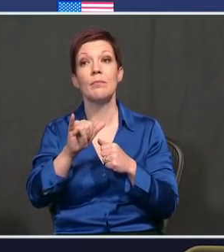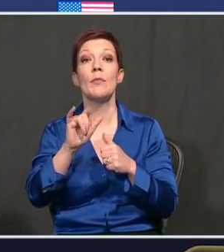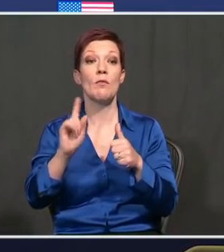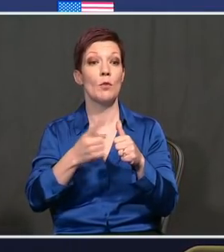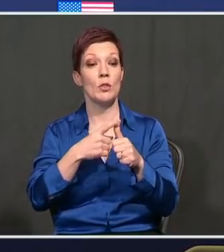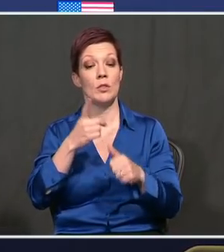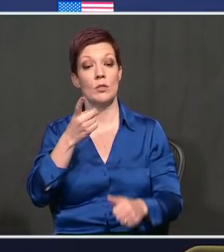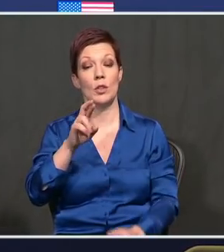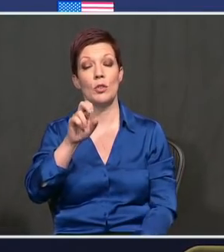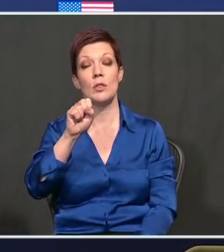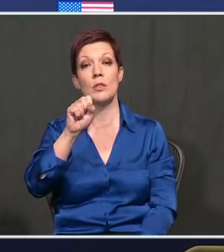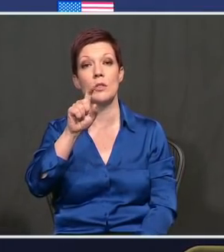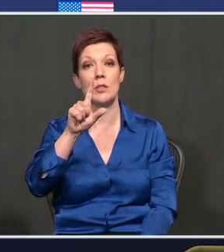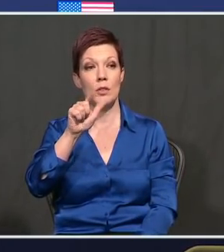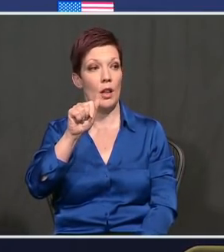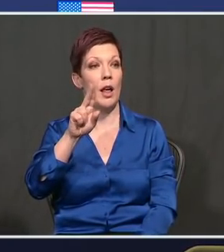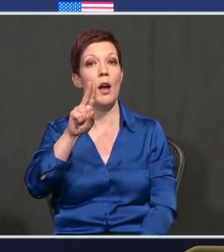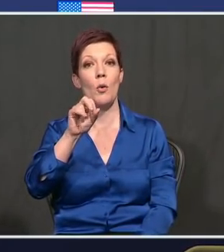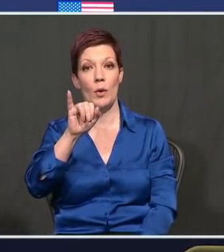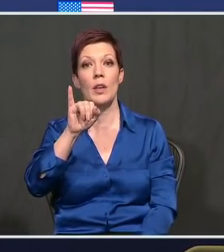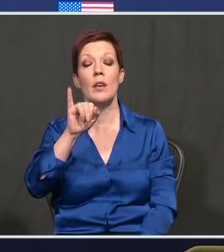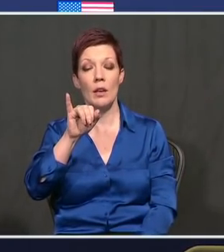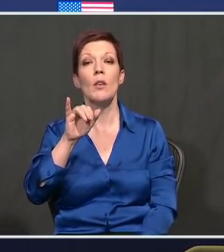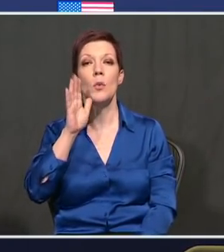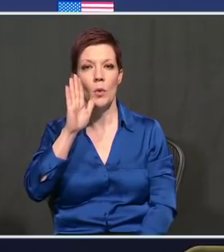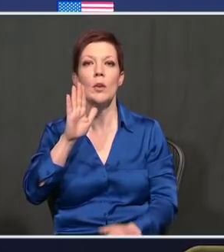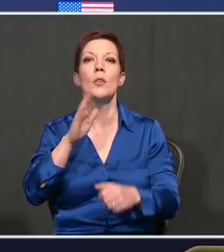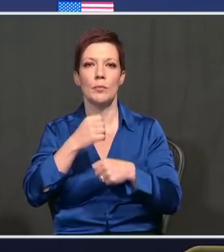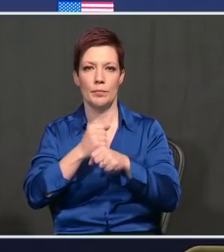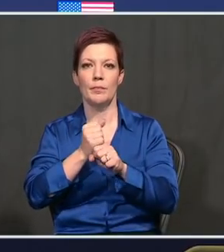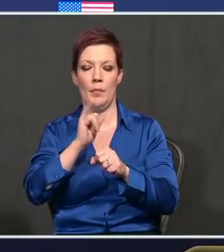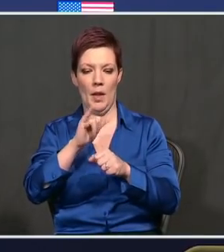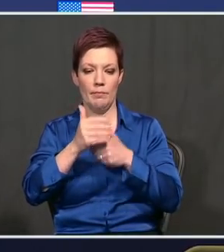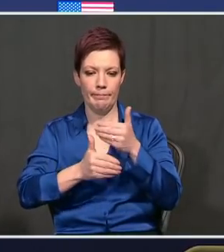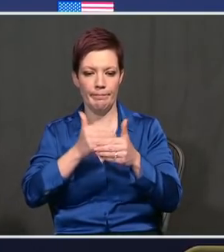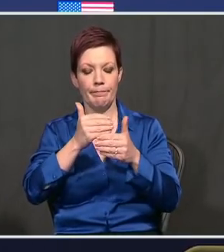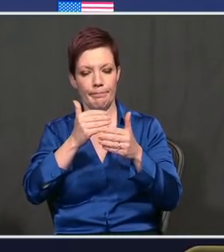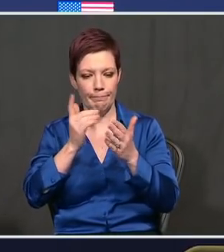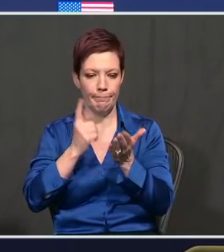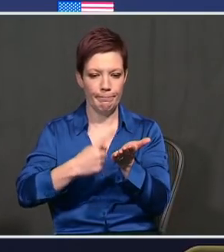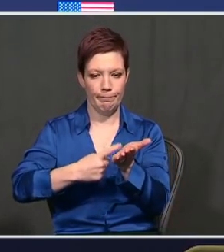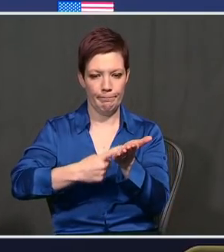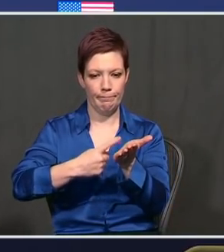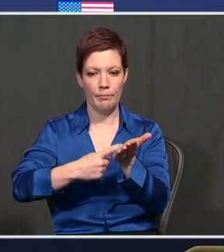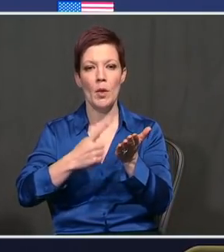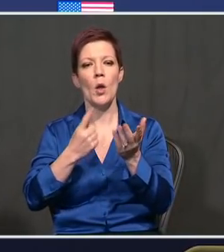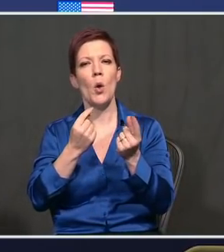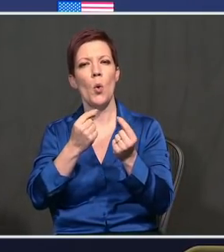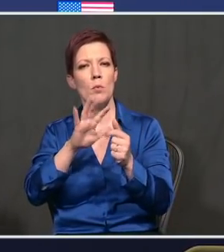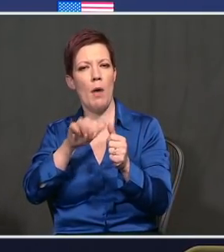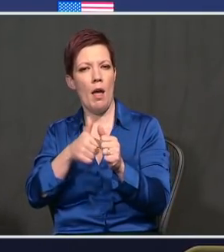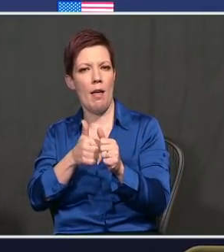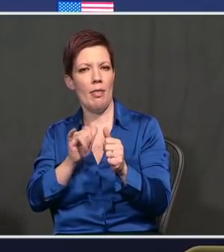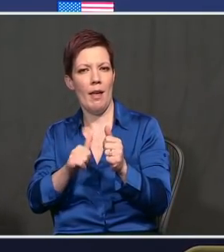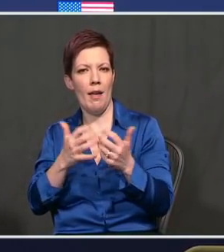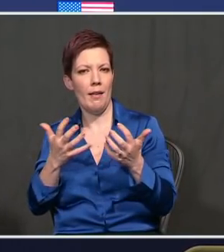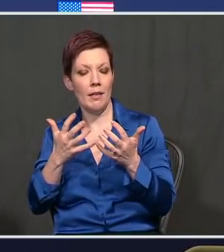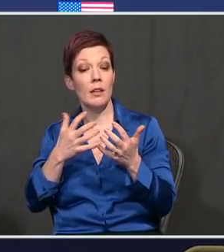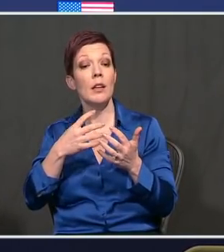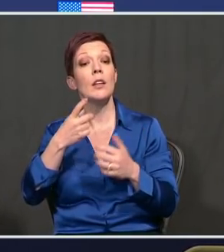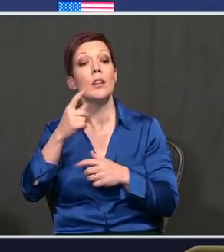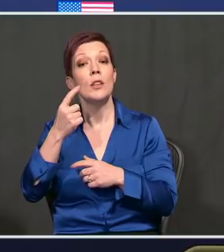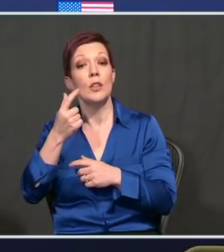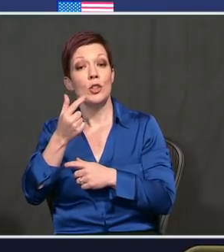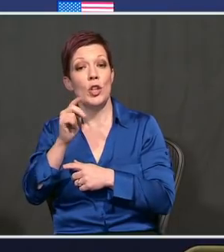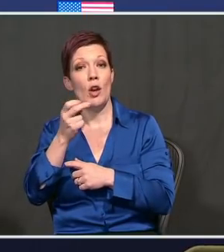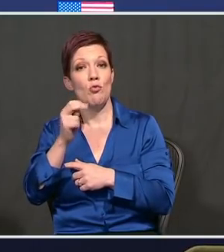Slowey will discuss the strategy and process behind the investments and cultivation of our vaccine portfolio, while General Perna will provide